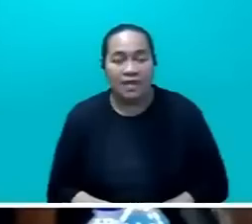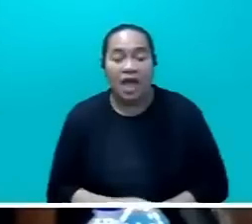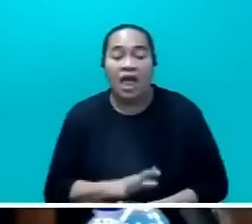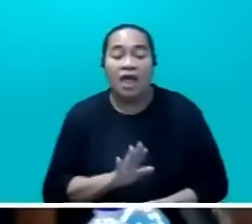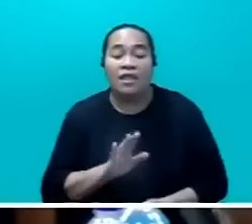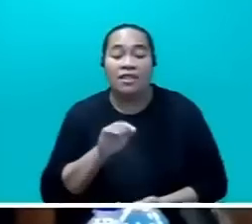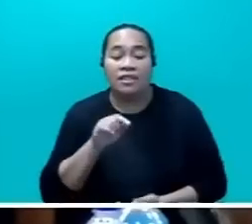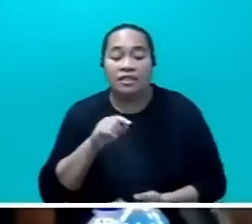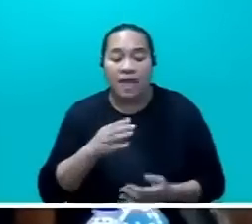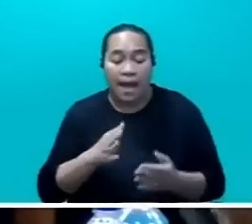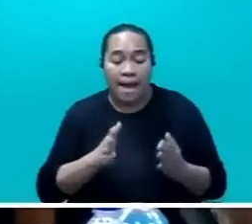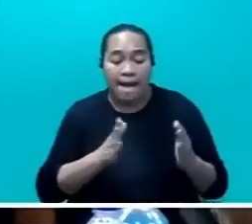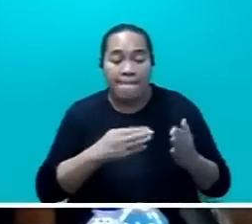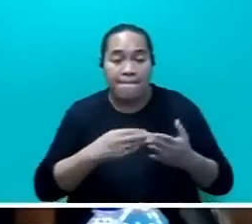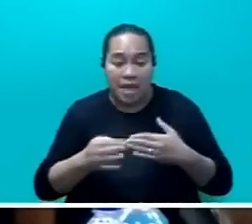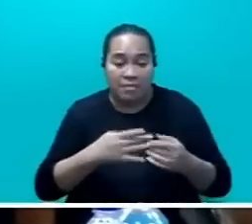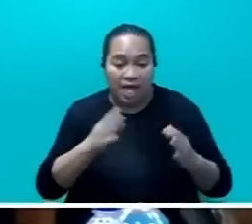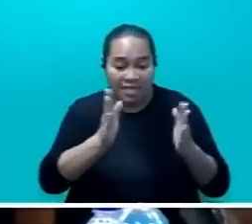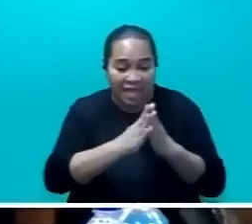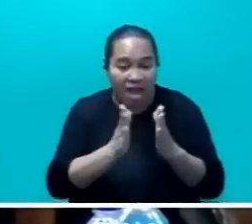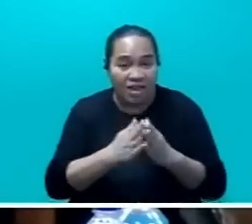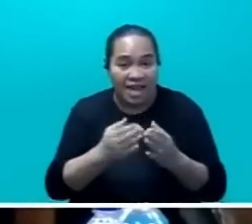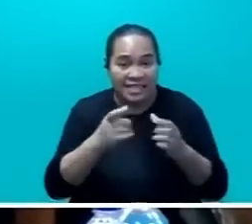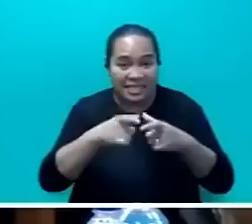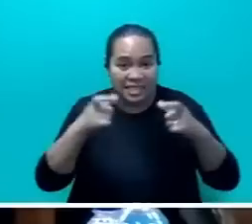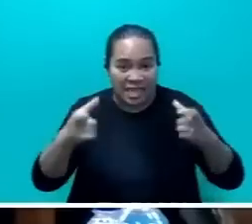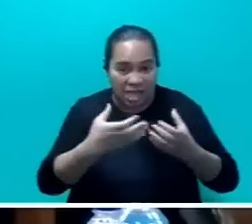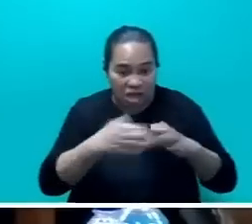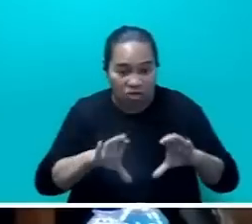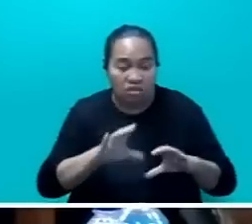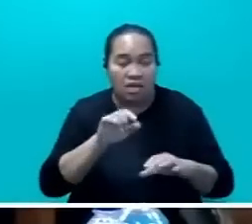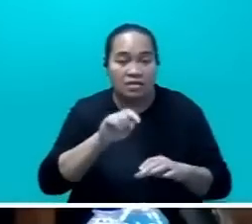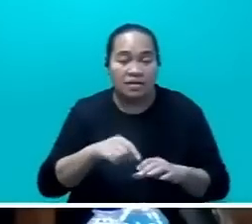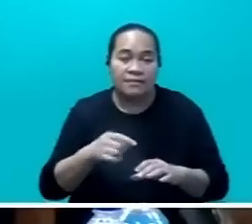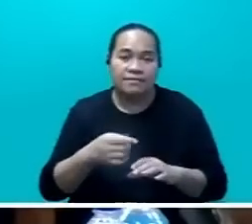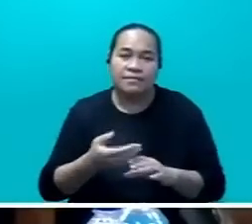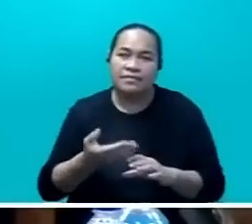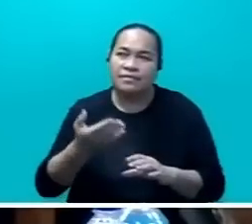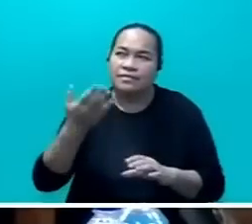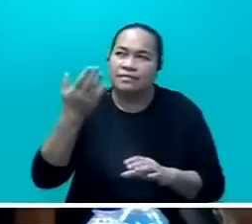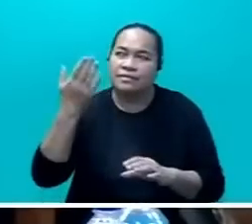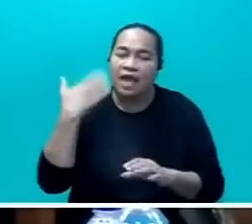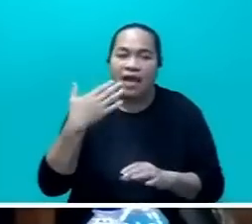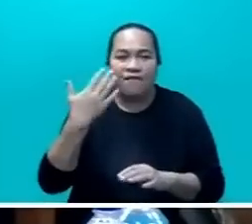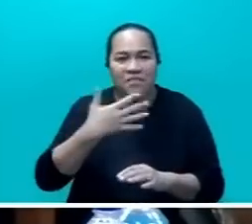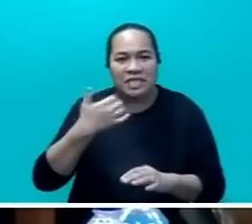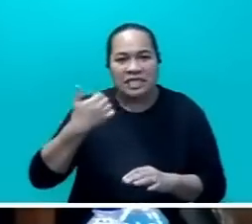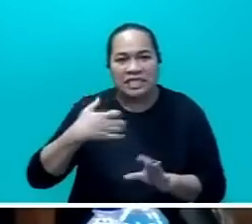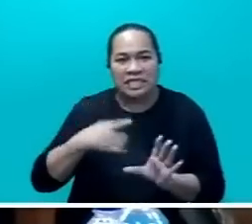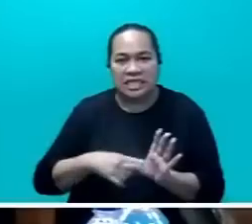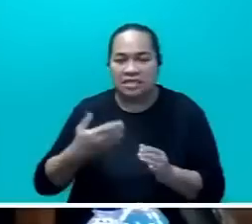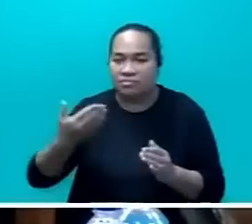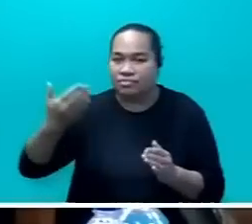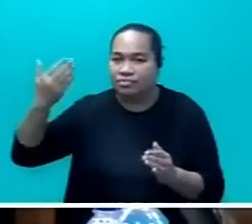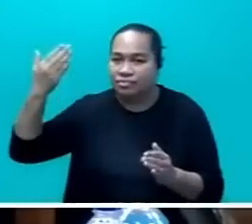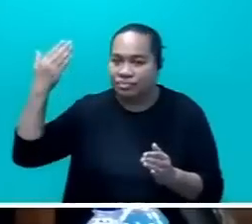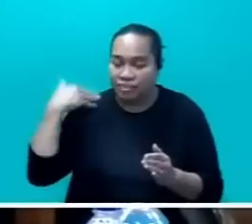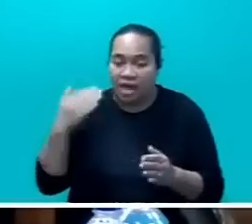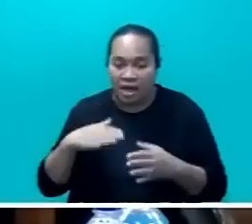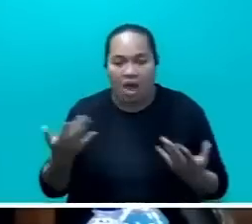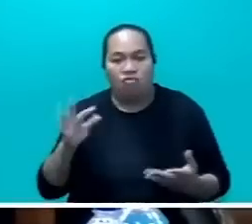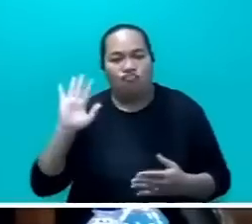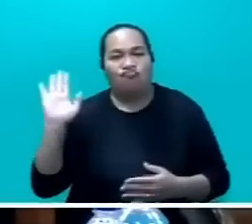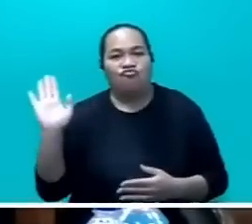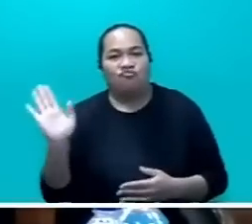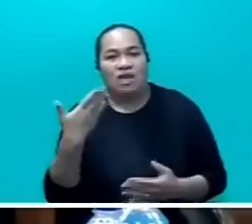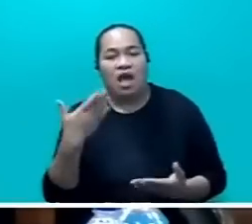management of the town and city councils in the last 15, 16 years has resulted,